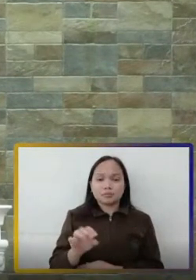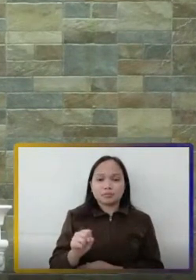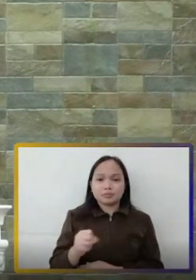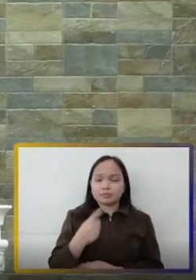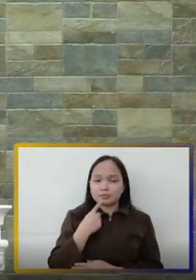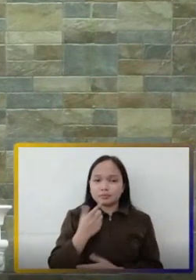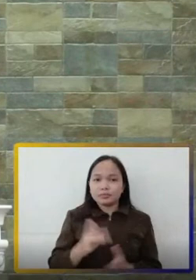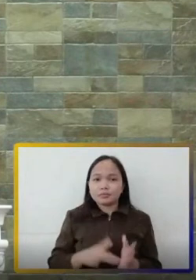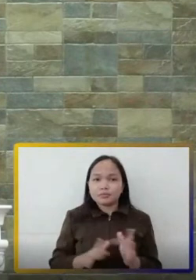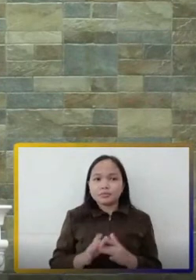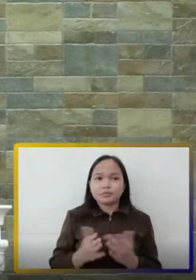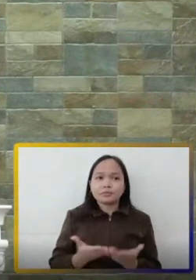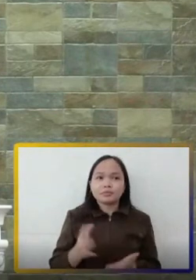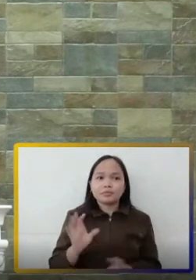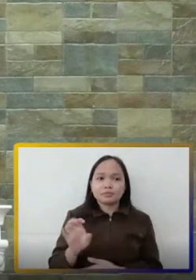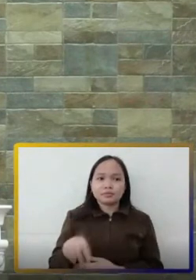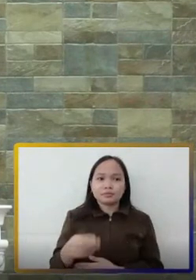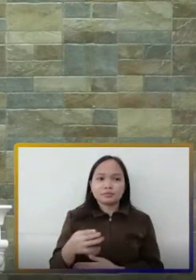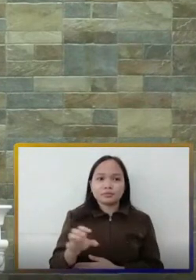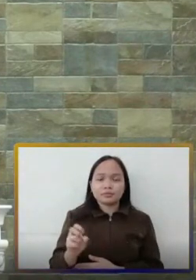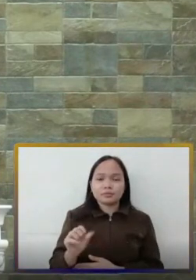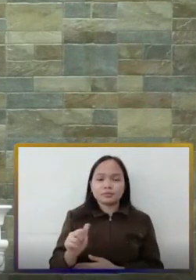book of Ephesians.